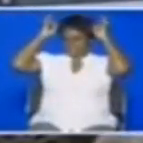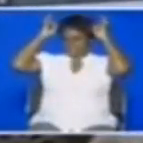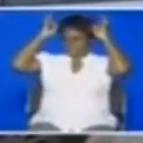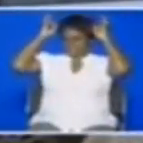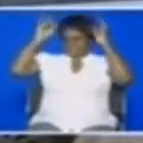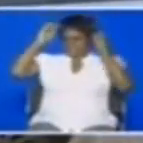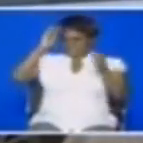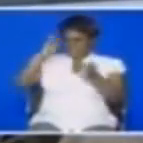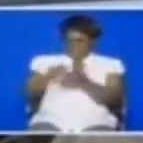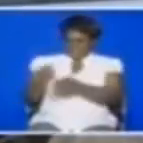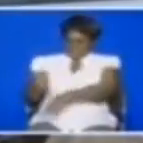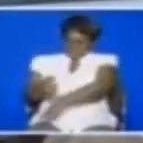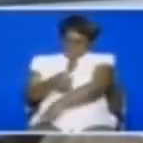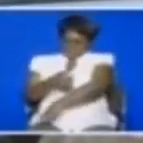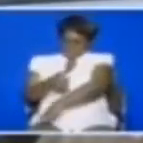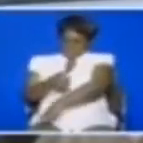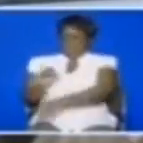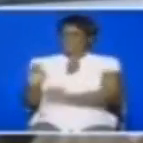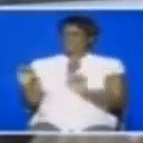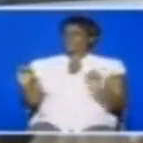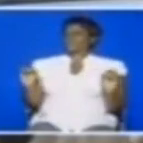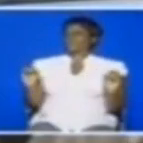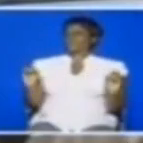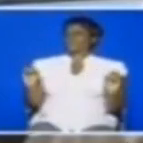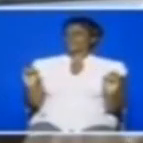Hatuamini maneno ya hizo.